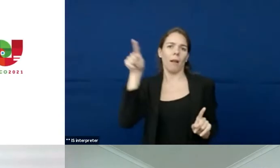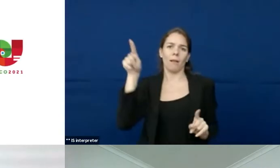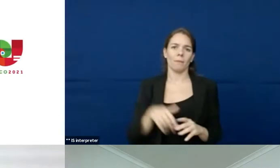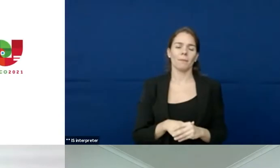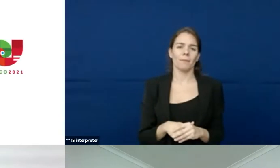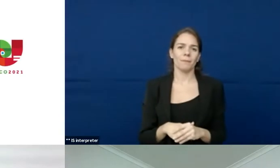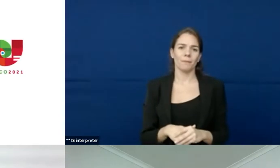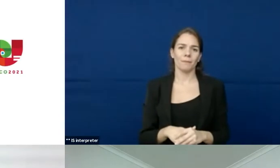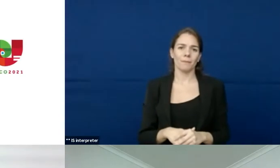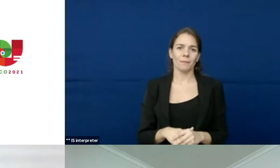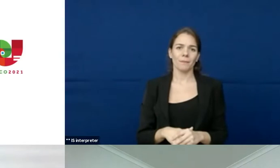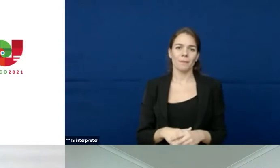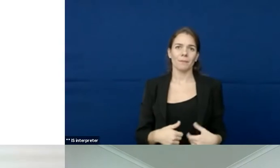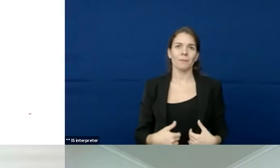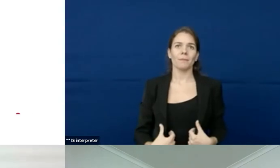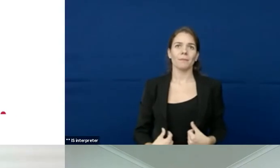were. I mean,